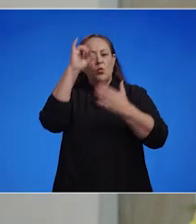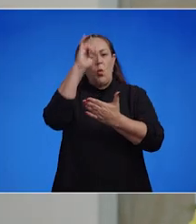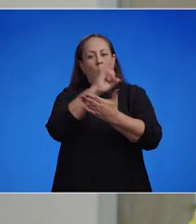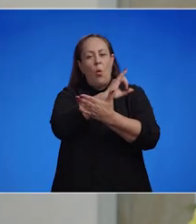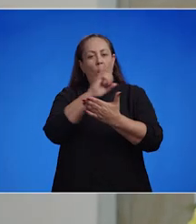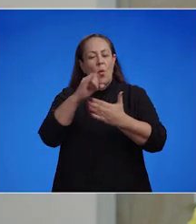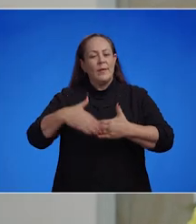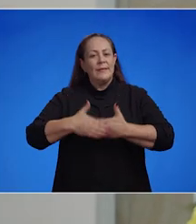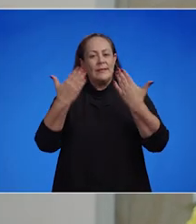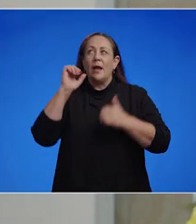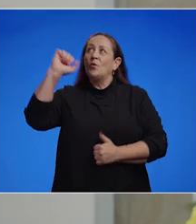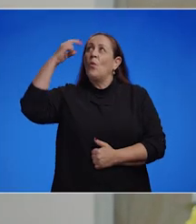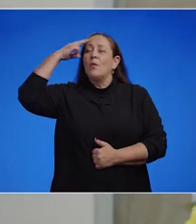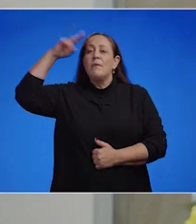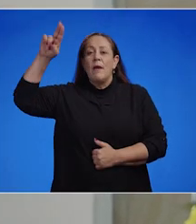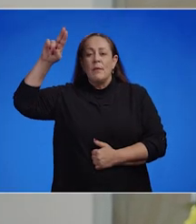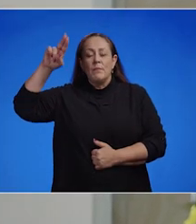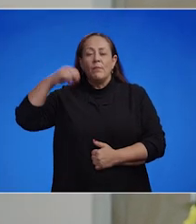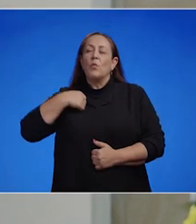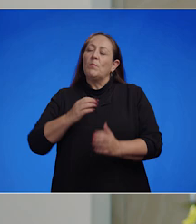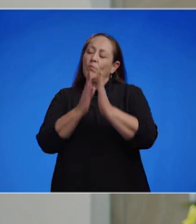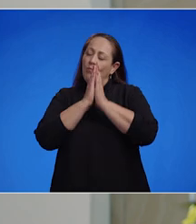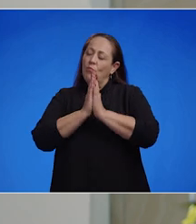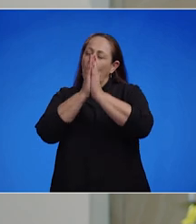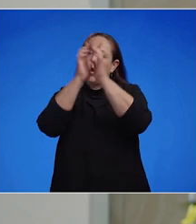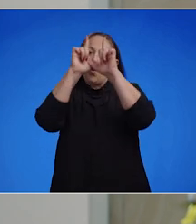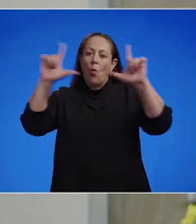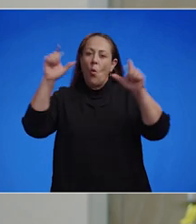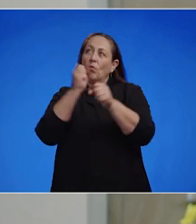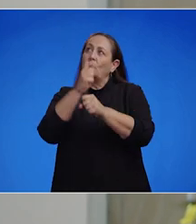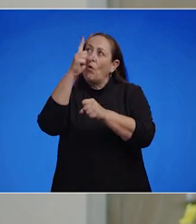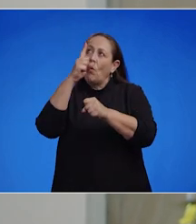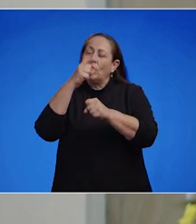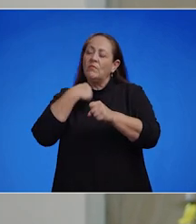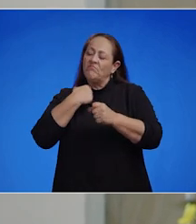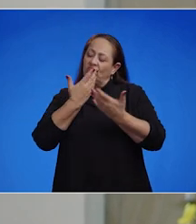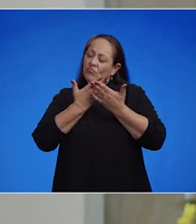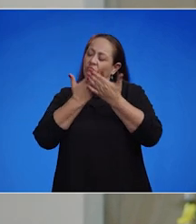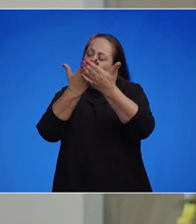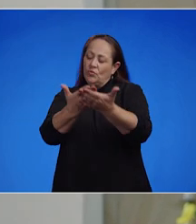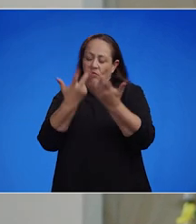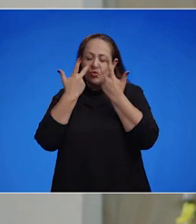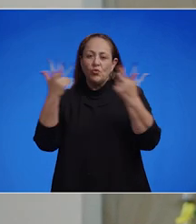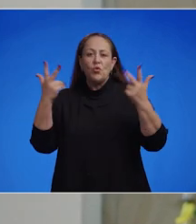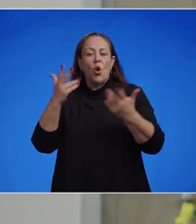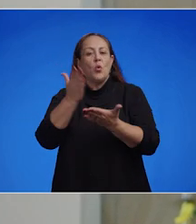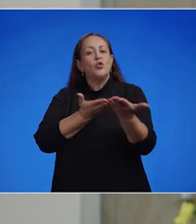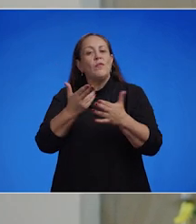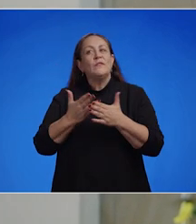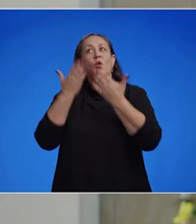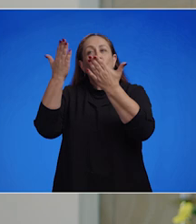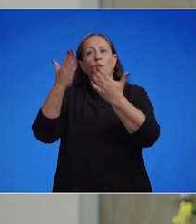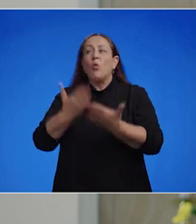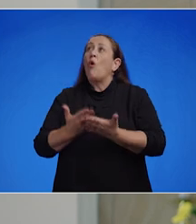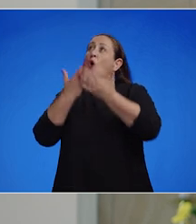Sanctify by the invocation of your name, we pray, O Lord our God, this oblation of our service, and by it make of